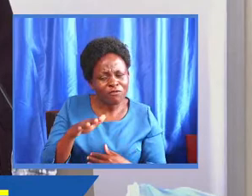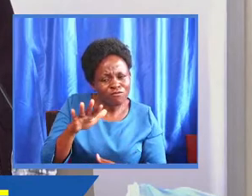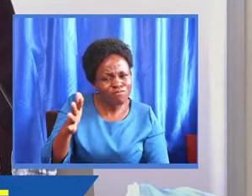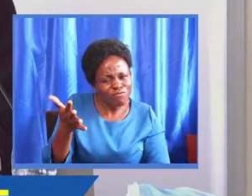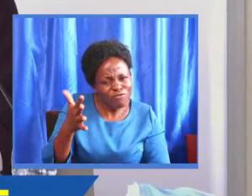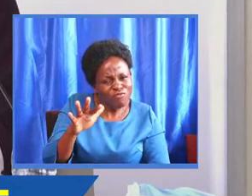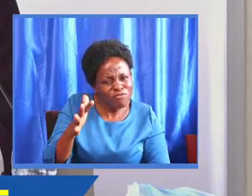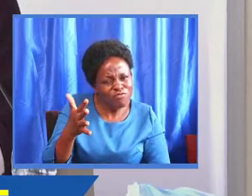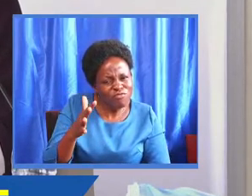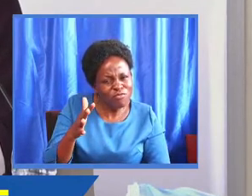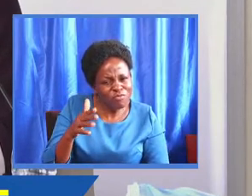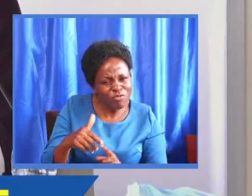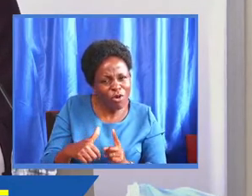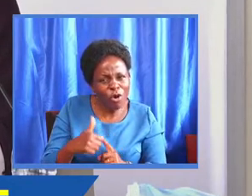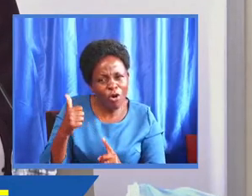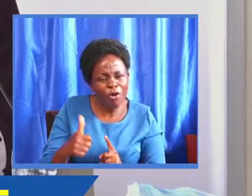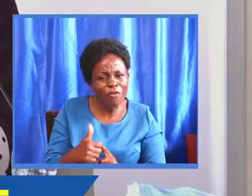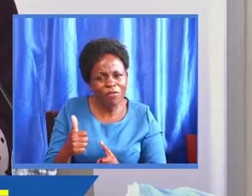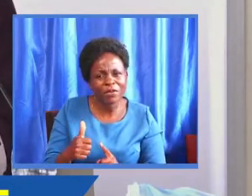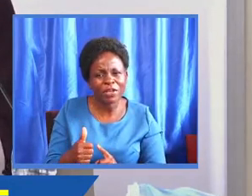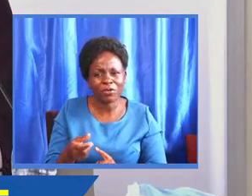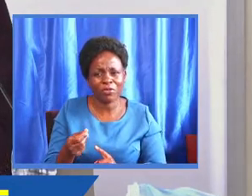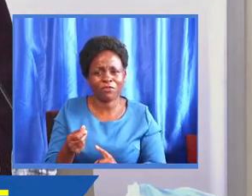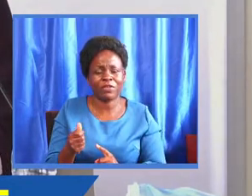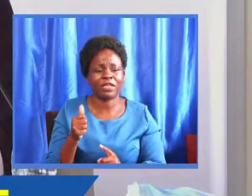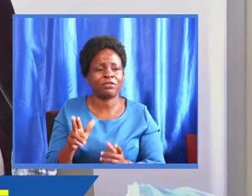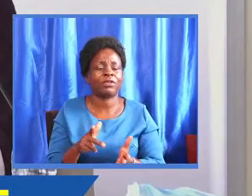rent or fee that is